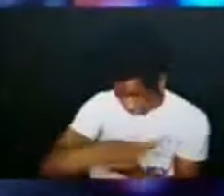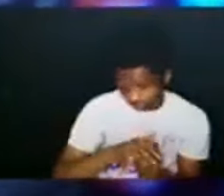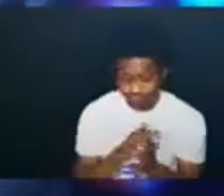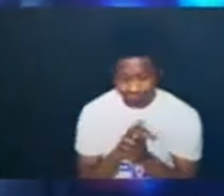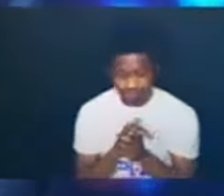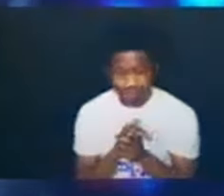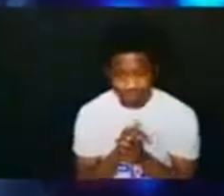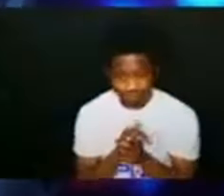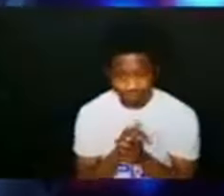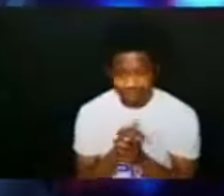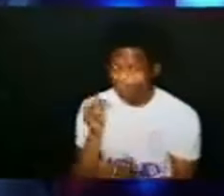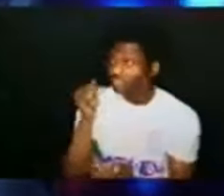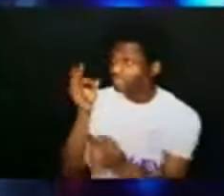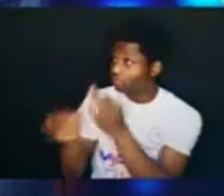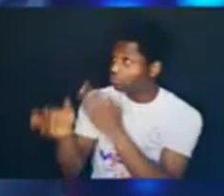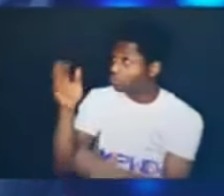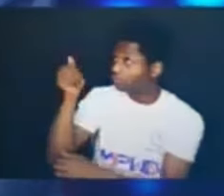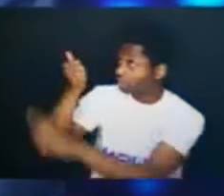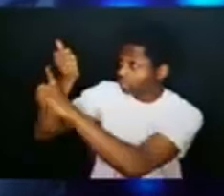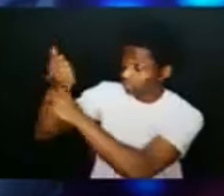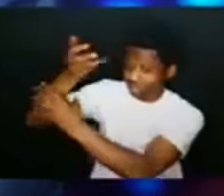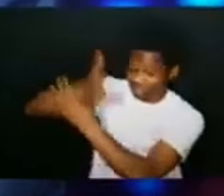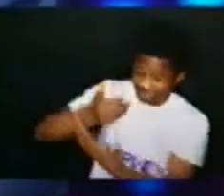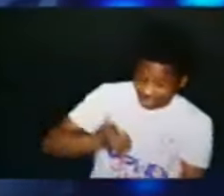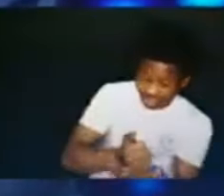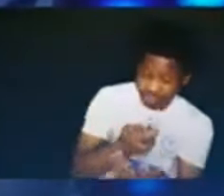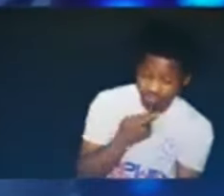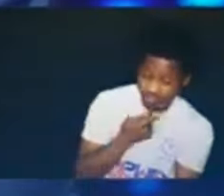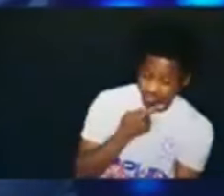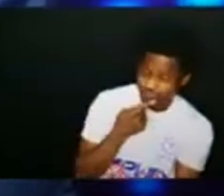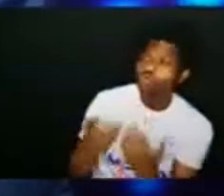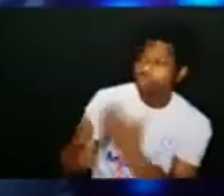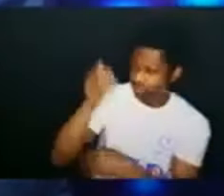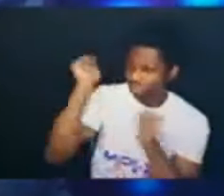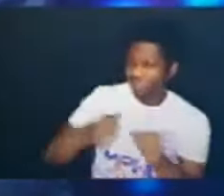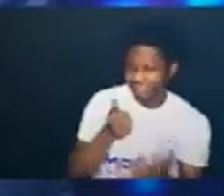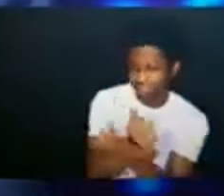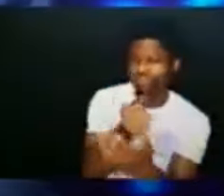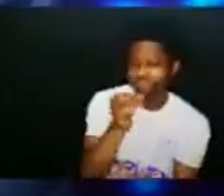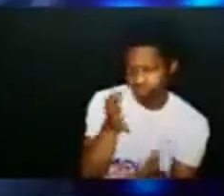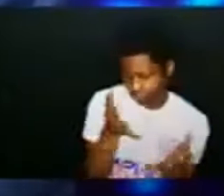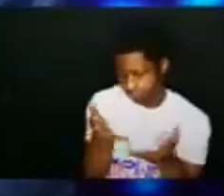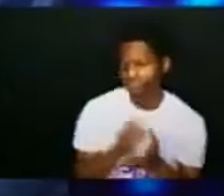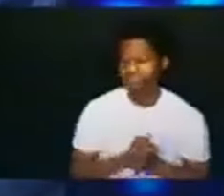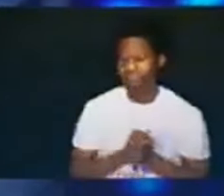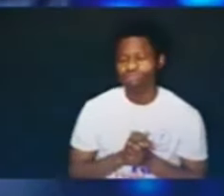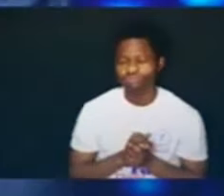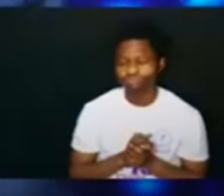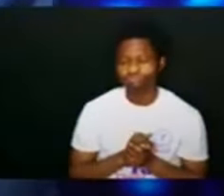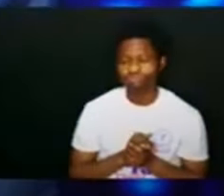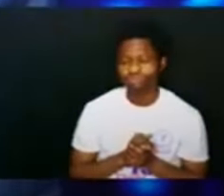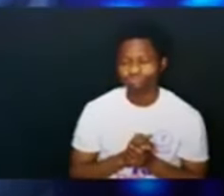If he helped Paul by his grace, he can help you by his grace if you desire it.